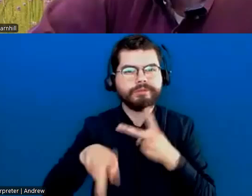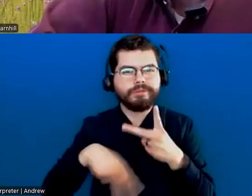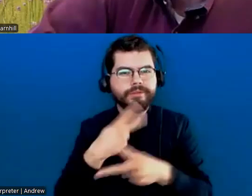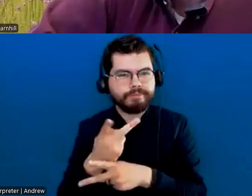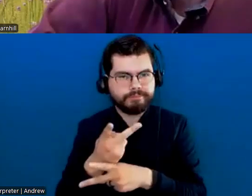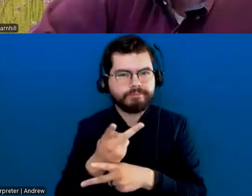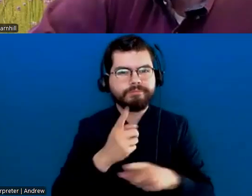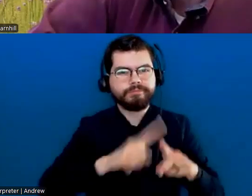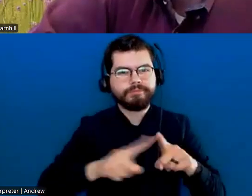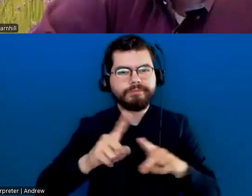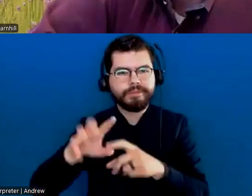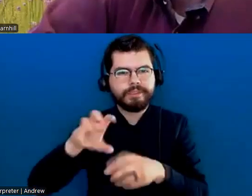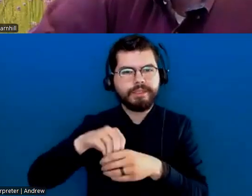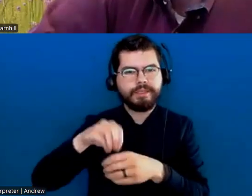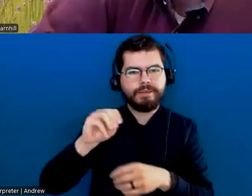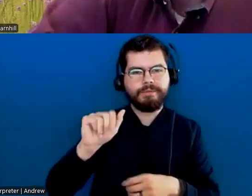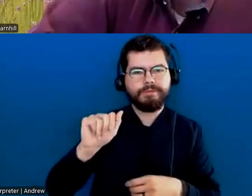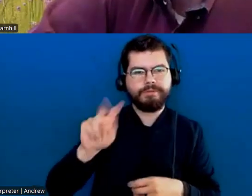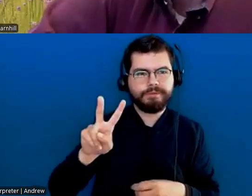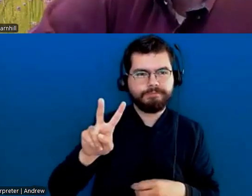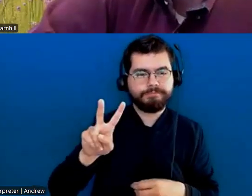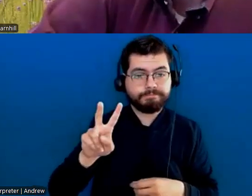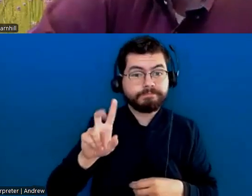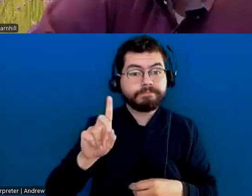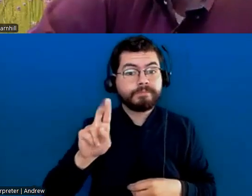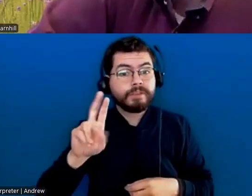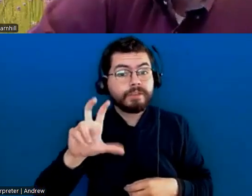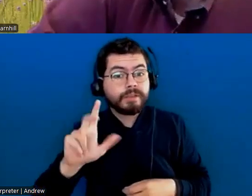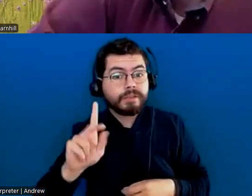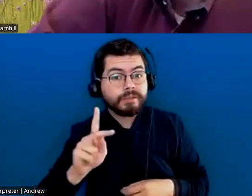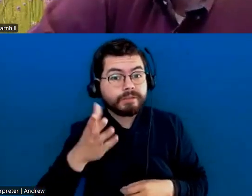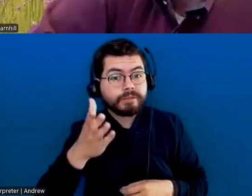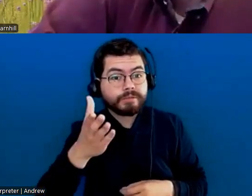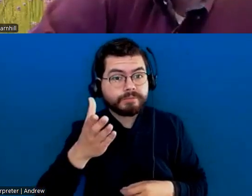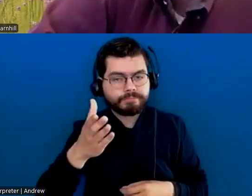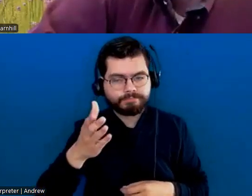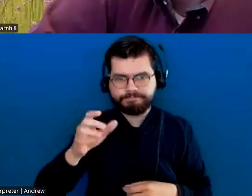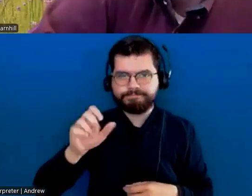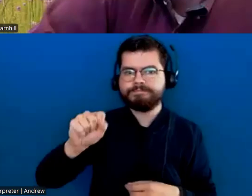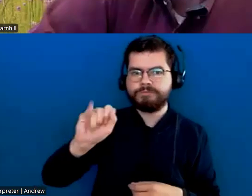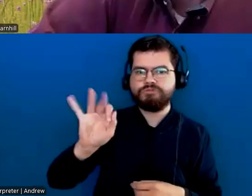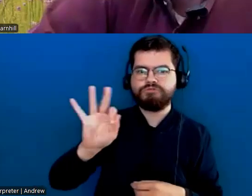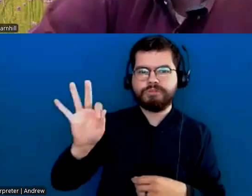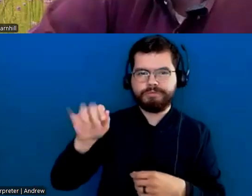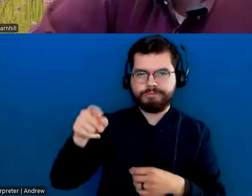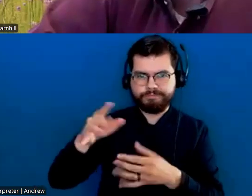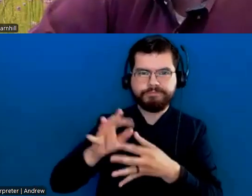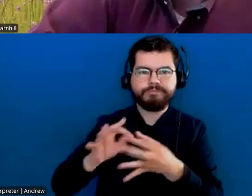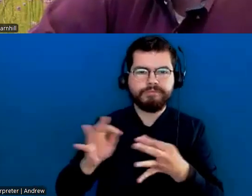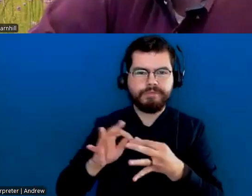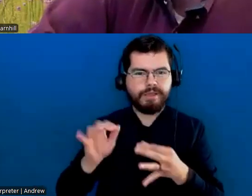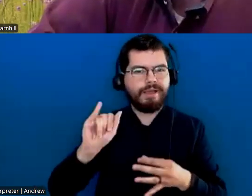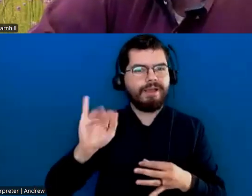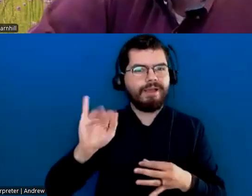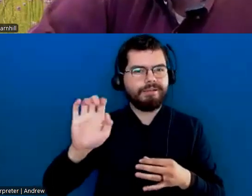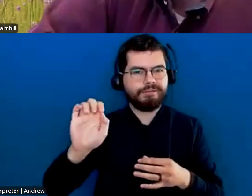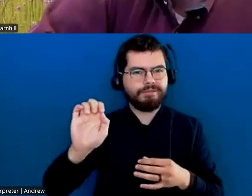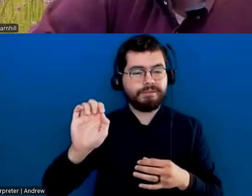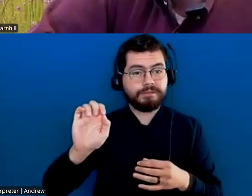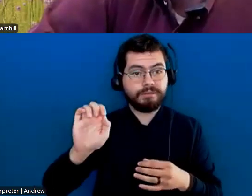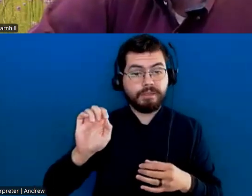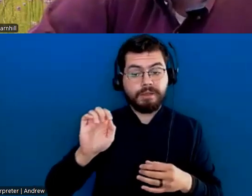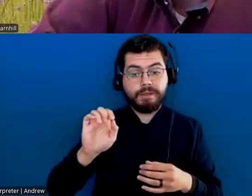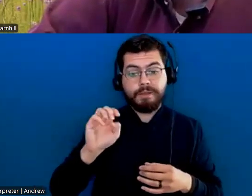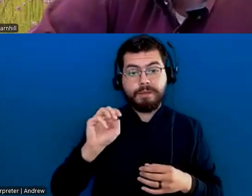Yep. Yeah, for us, Jeff just mentioned ice. So I'm on the lower end of the Mississippi Louisville